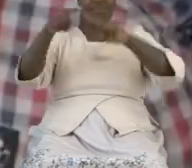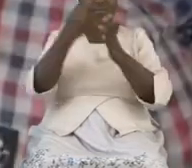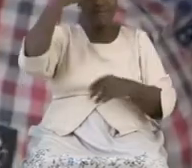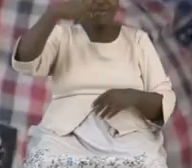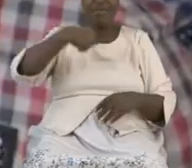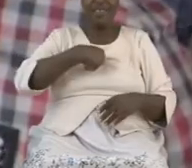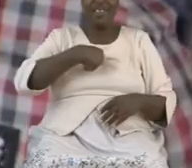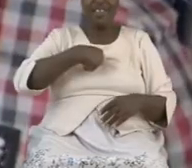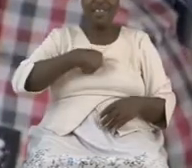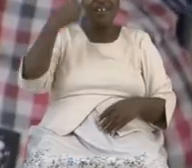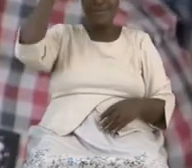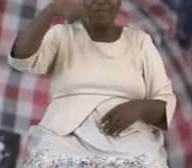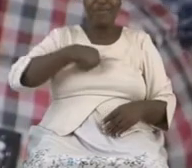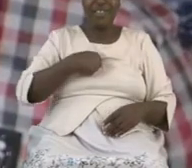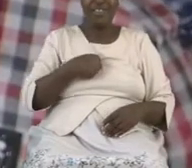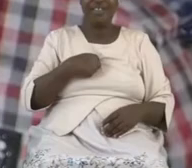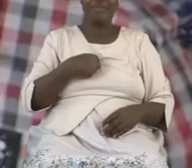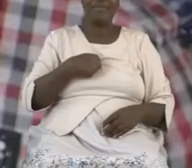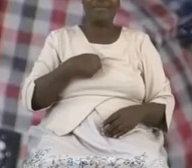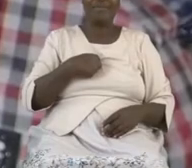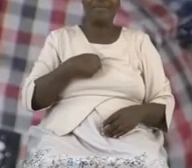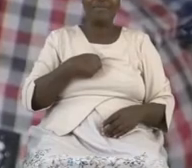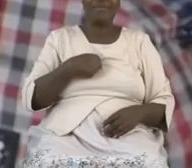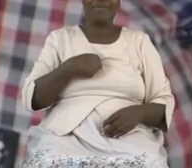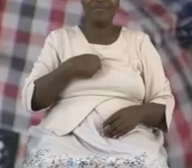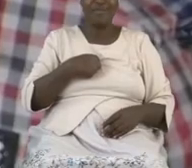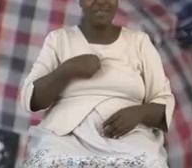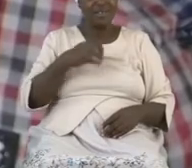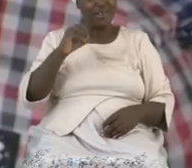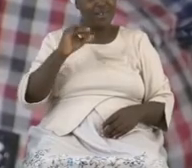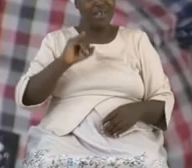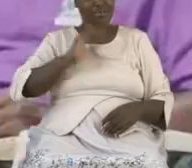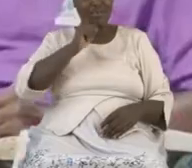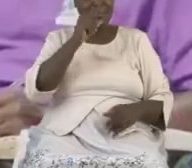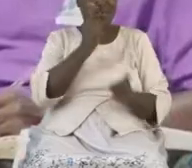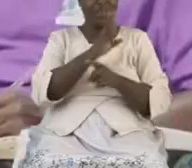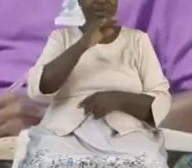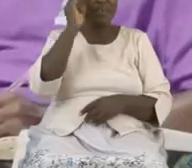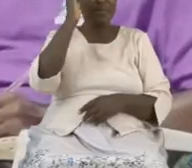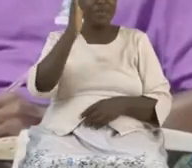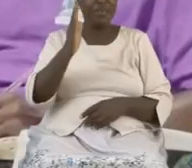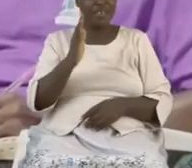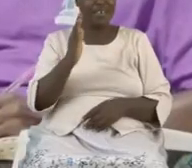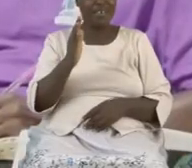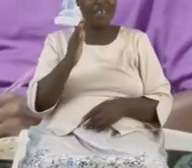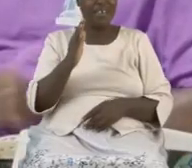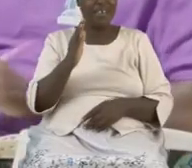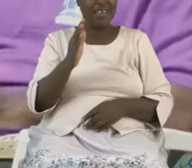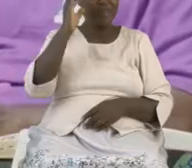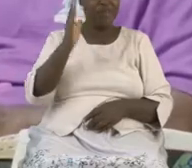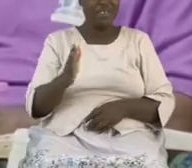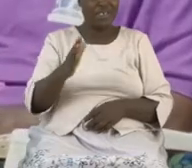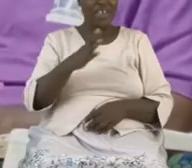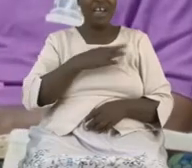me. So I will not just be a preacher, I'll preach, I'll practice. So you'll not just be a